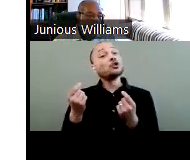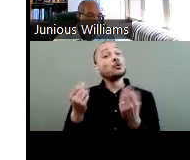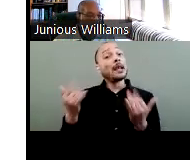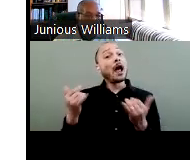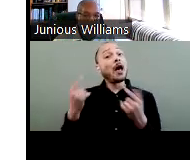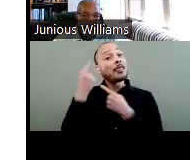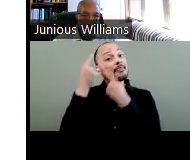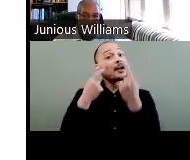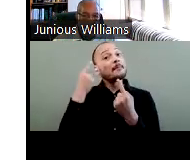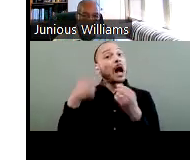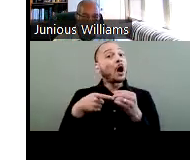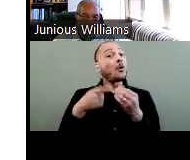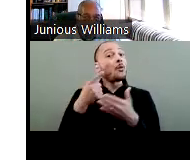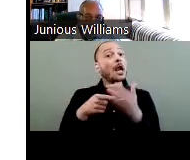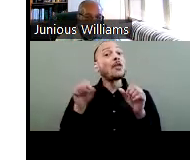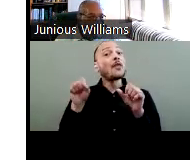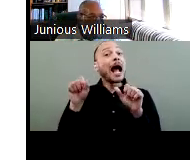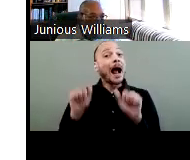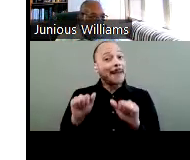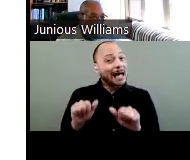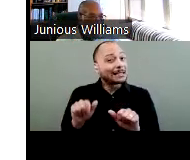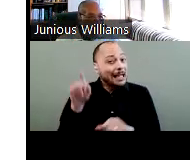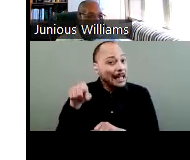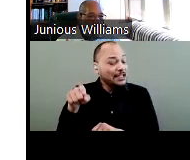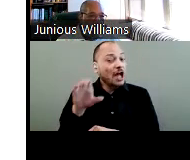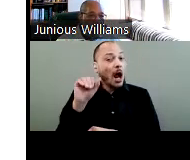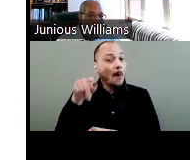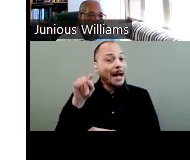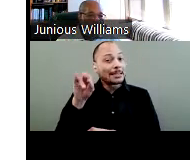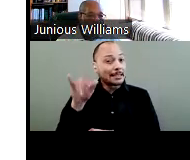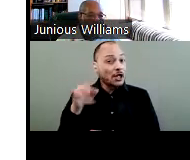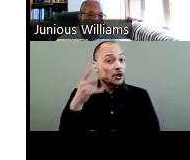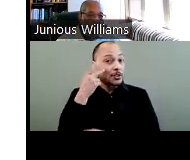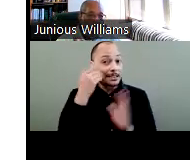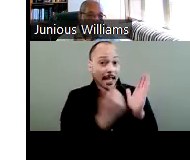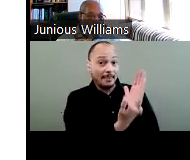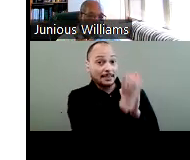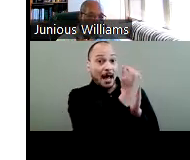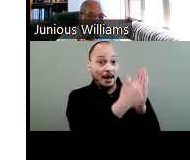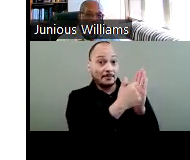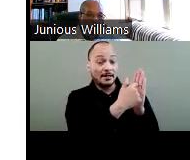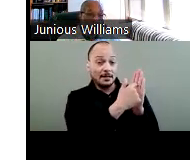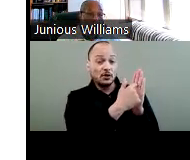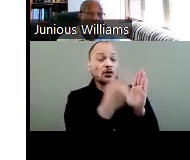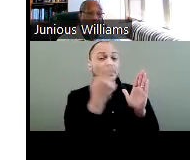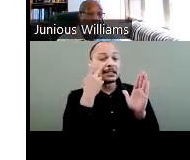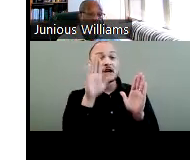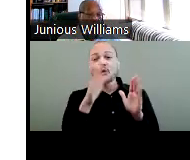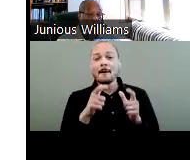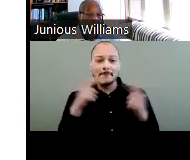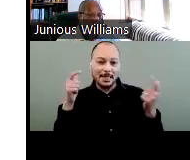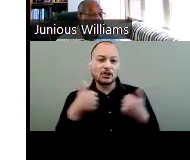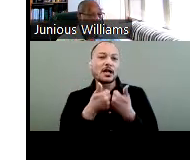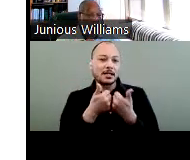the capacity needs. And you'll see at the very top of this list is what was your biggest